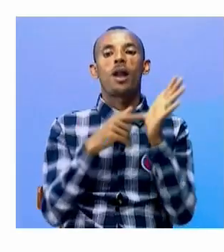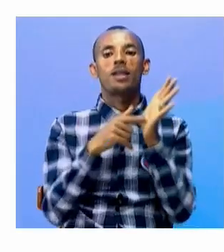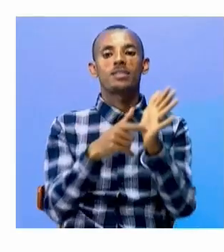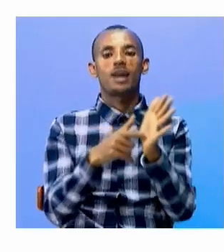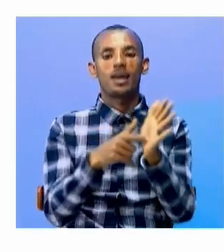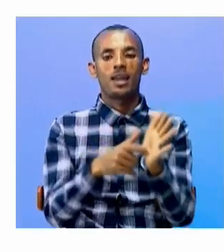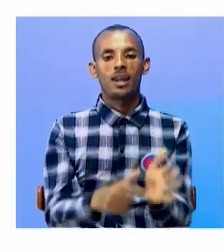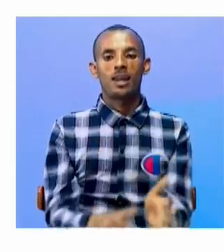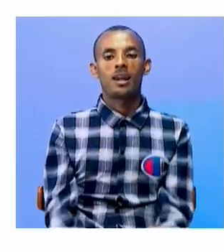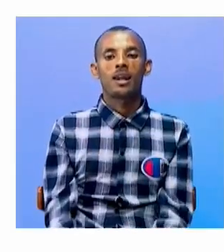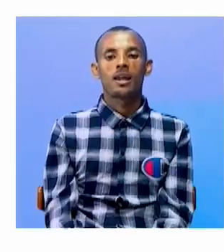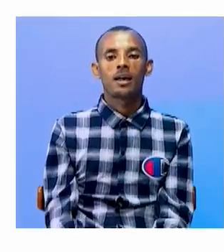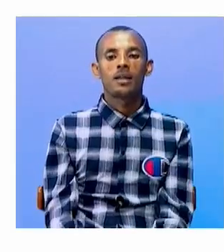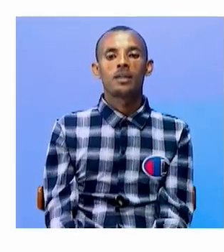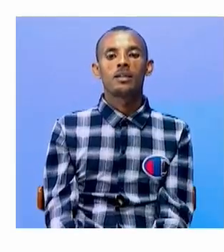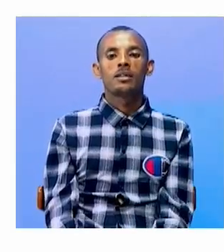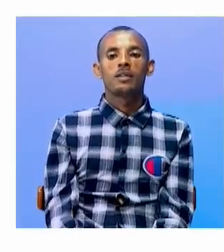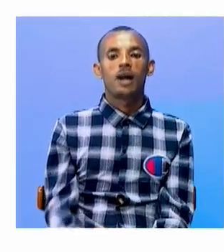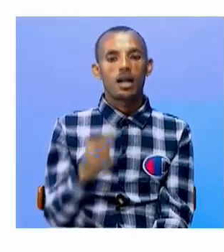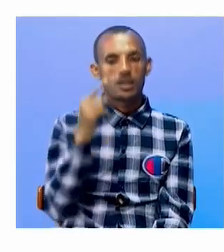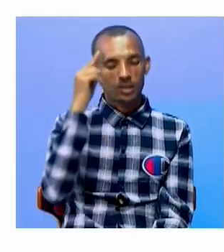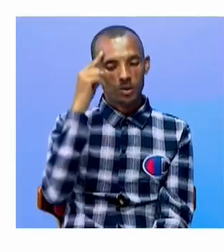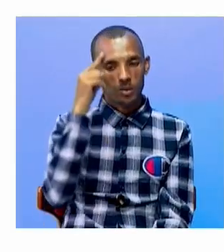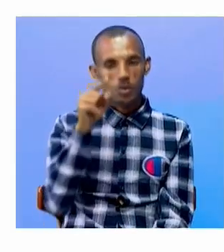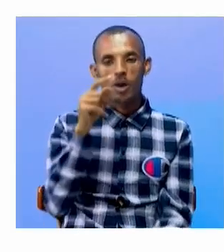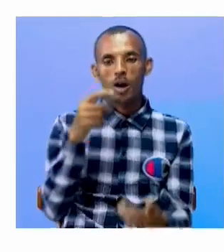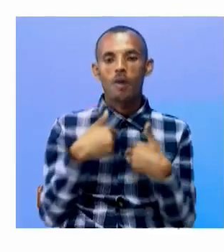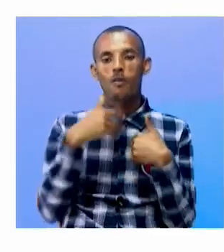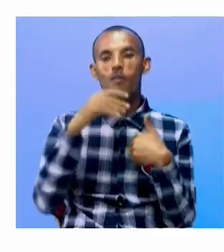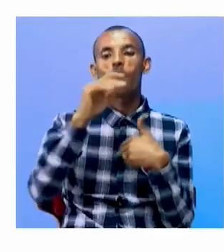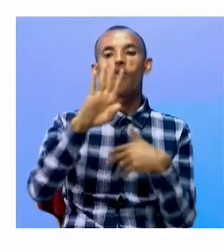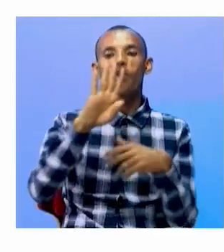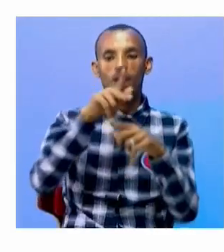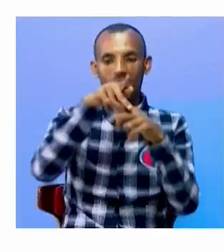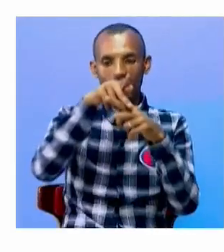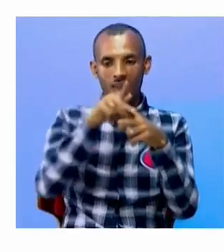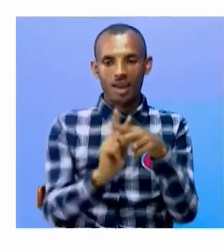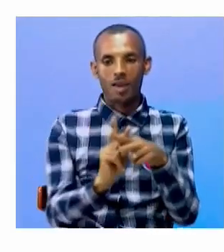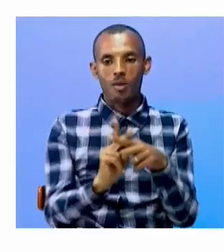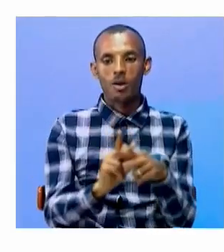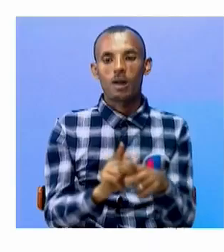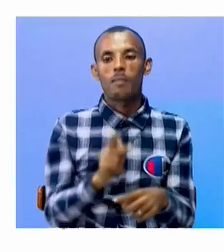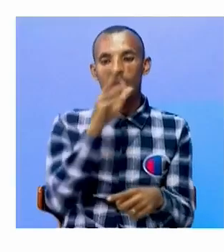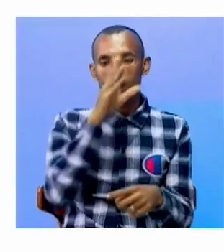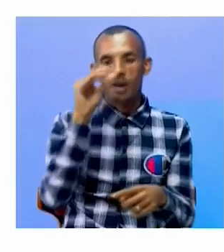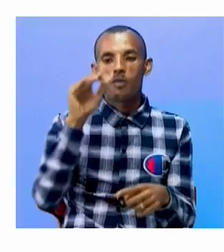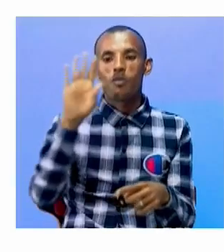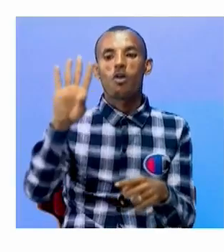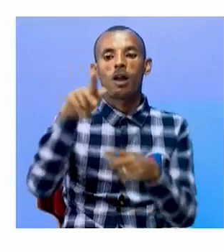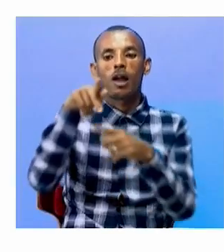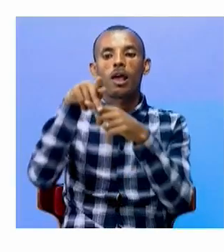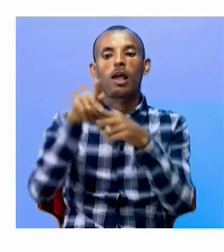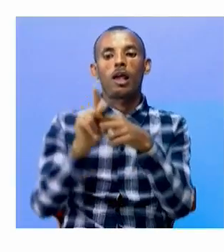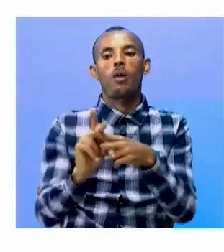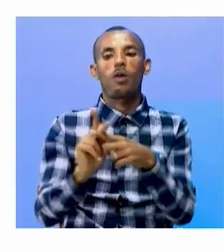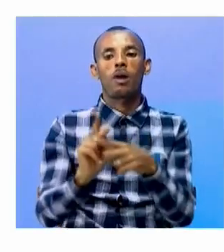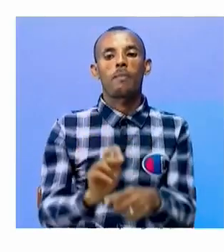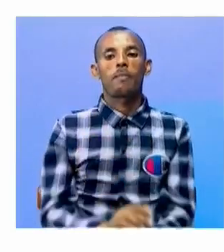Assume here you have 4 kg again 4 kg here.